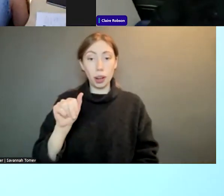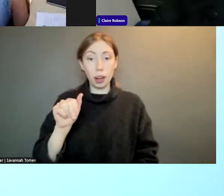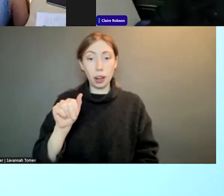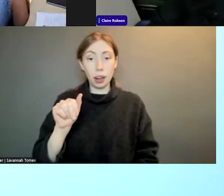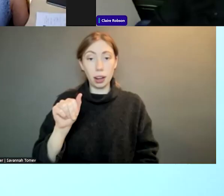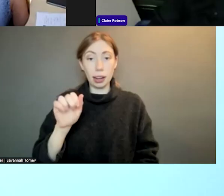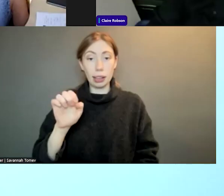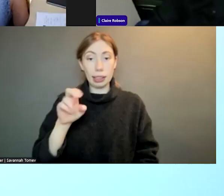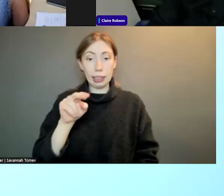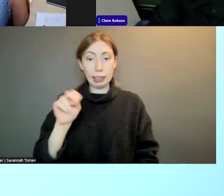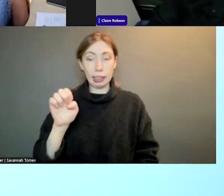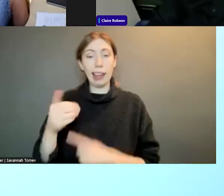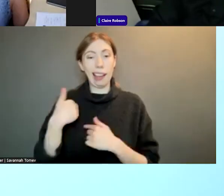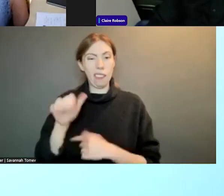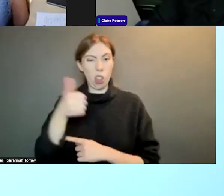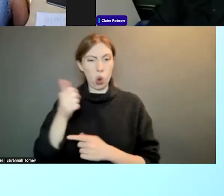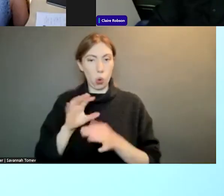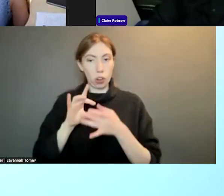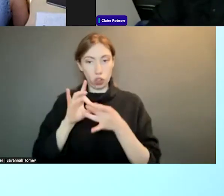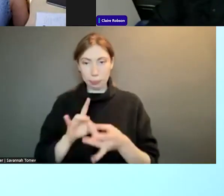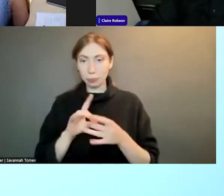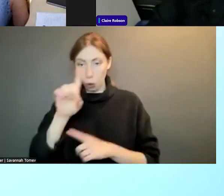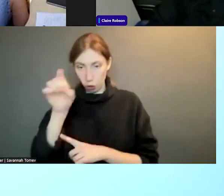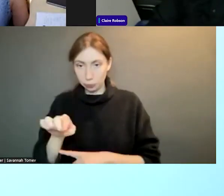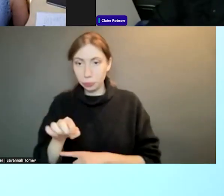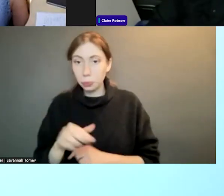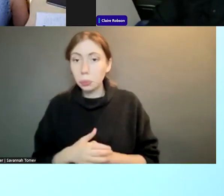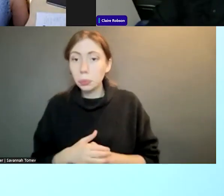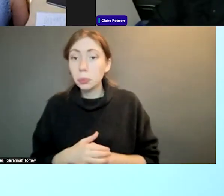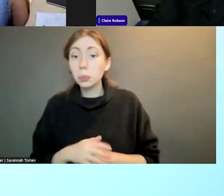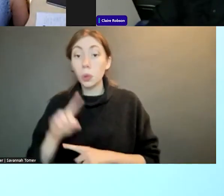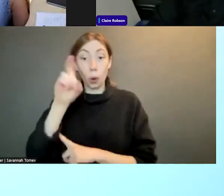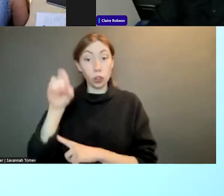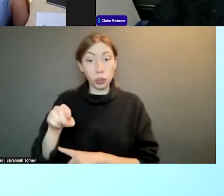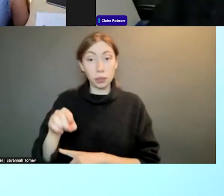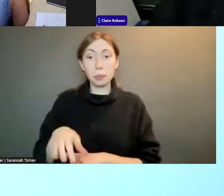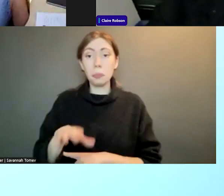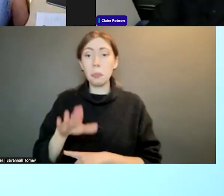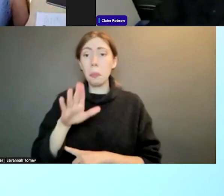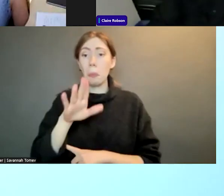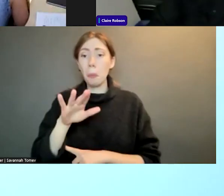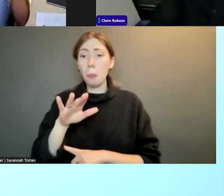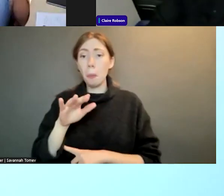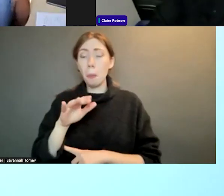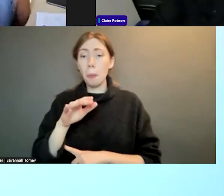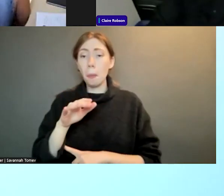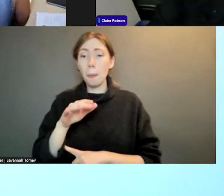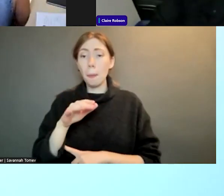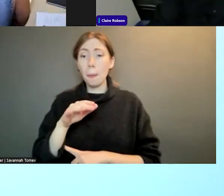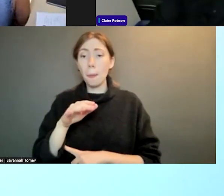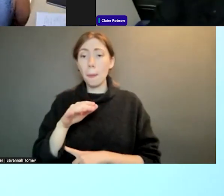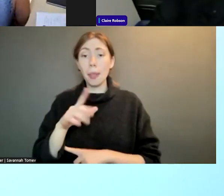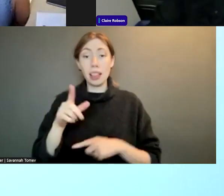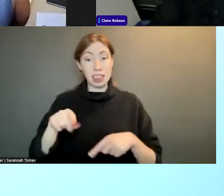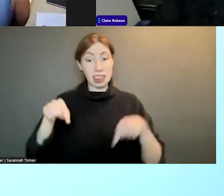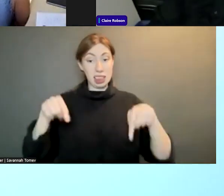onto that database. Has the profile of this population and perpetrators changed since COVID and emerging